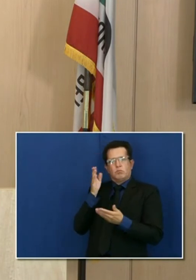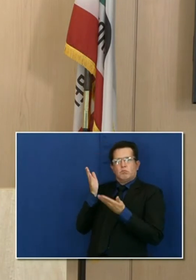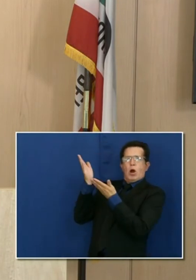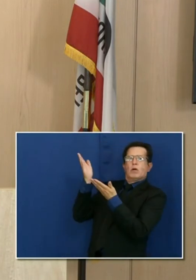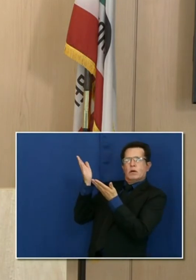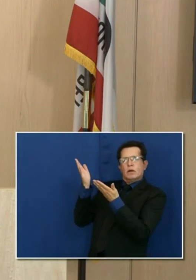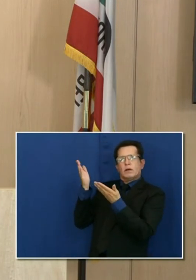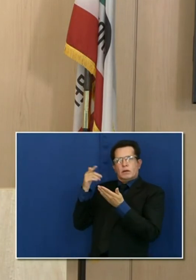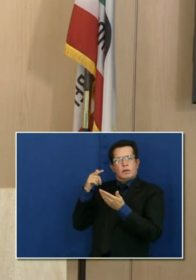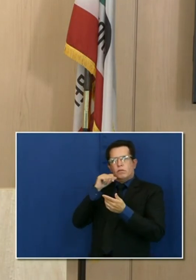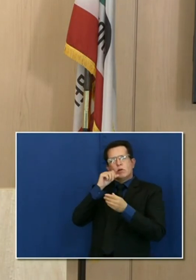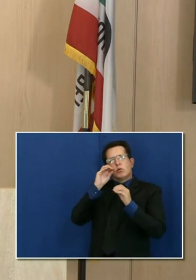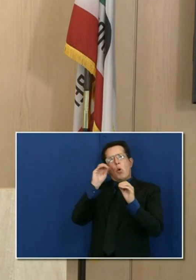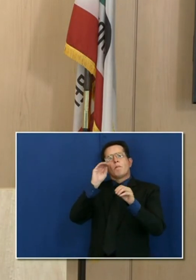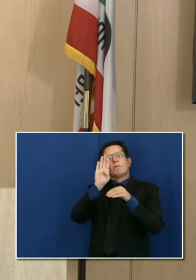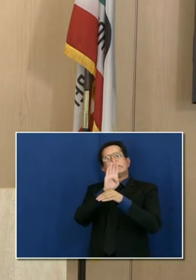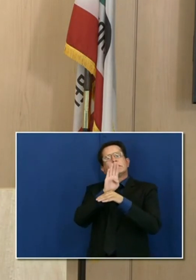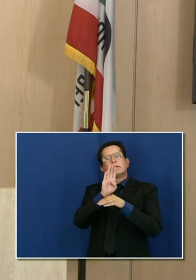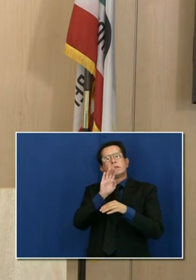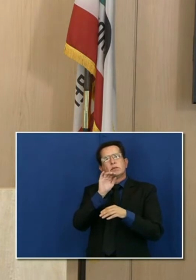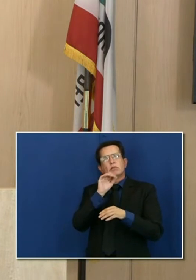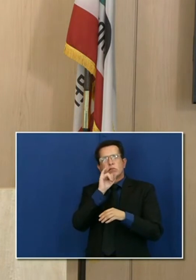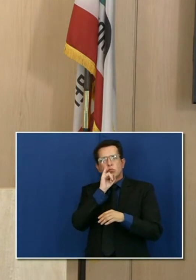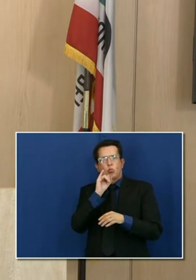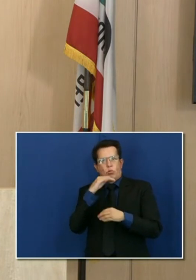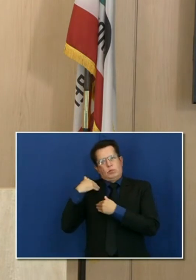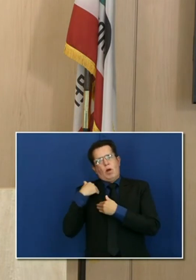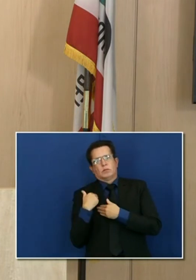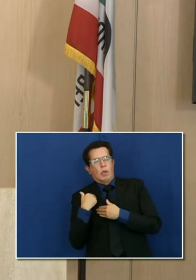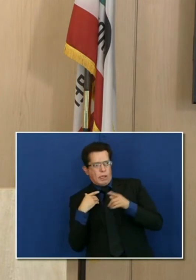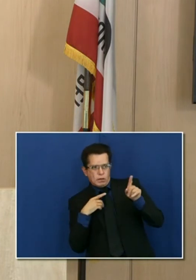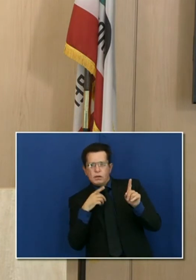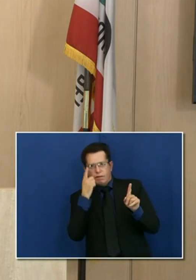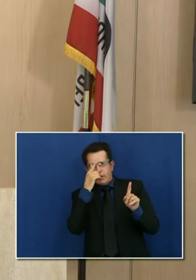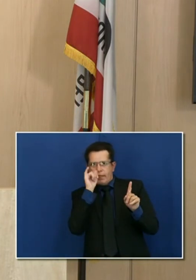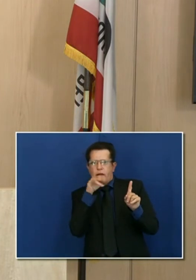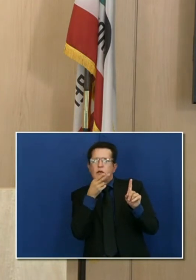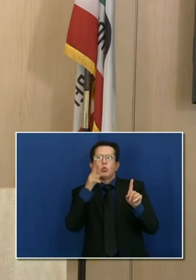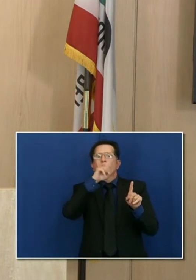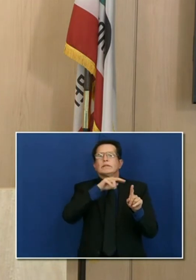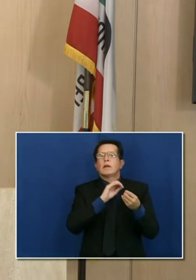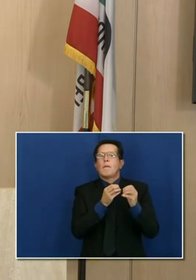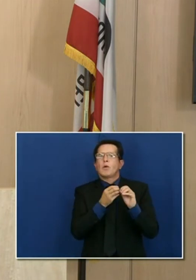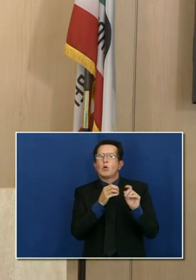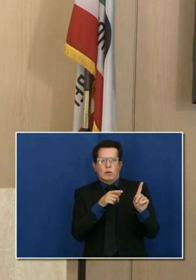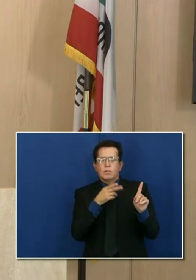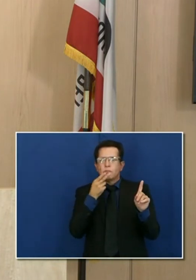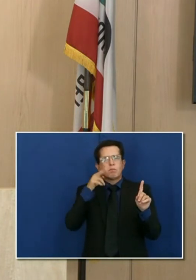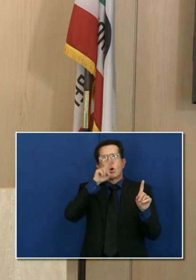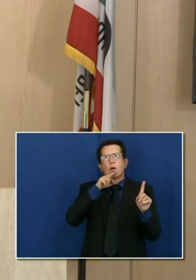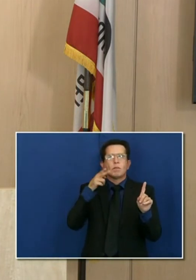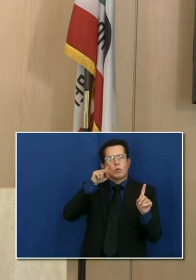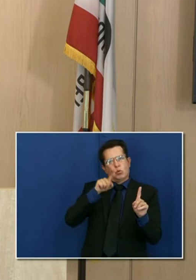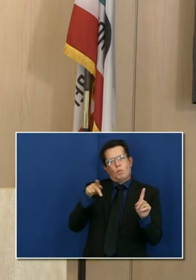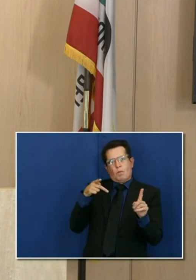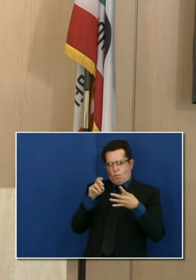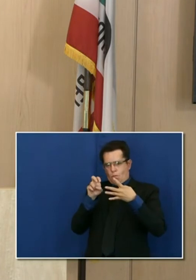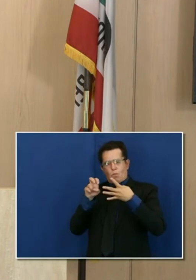sector responsible for the increased number of cases that pushed us over into the purple